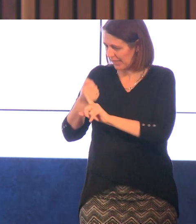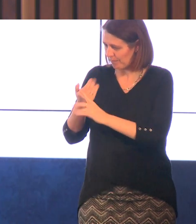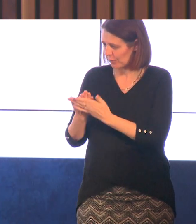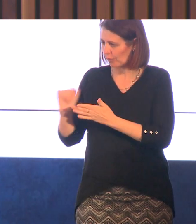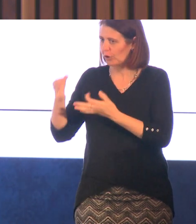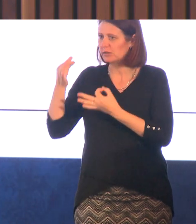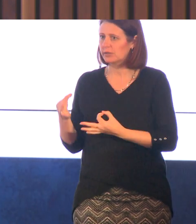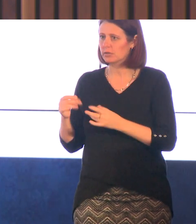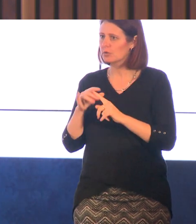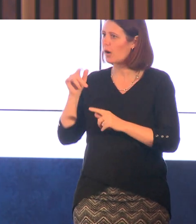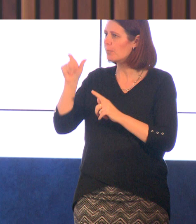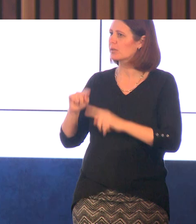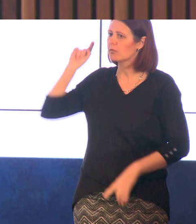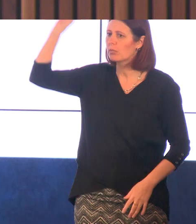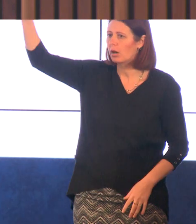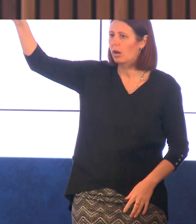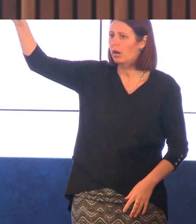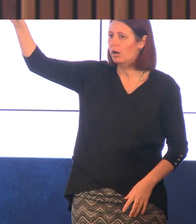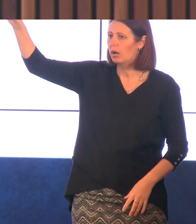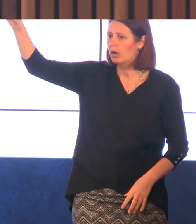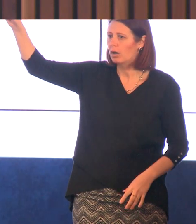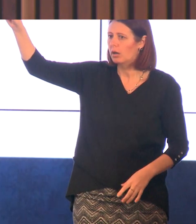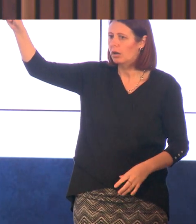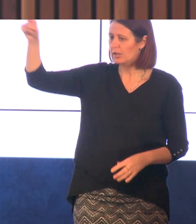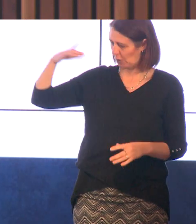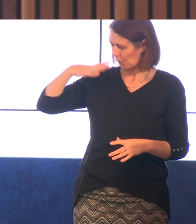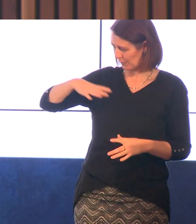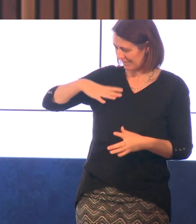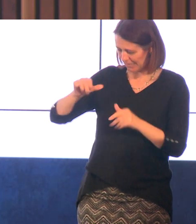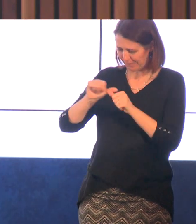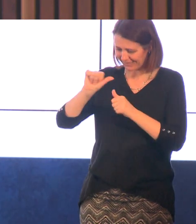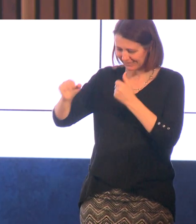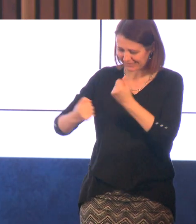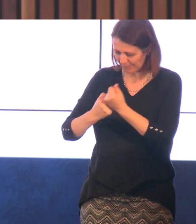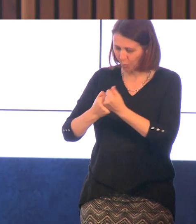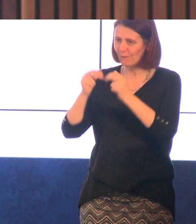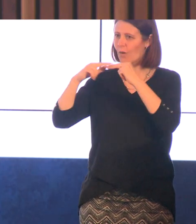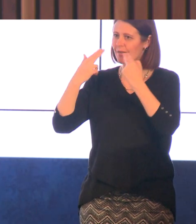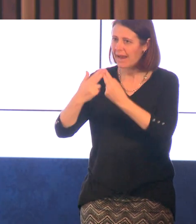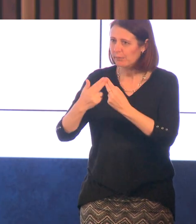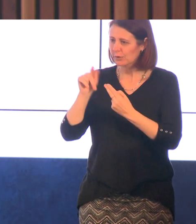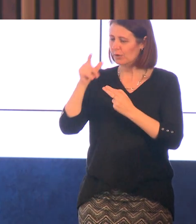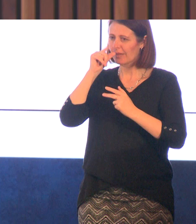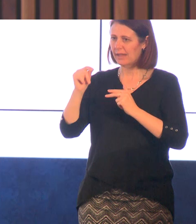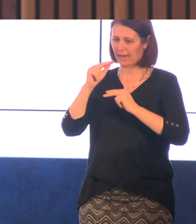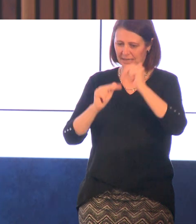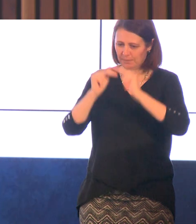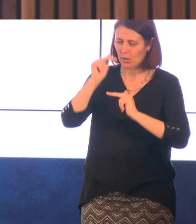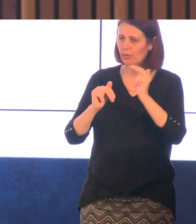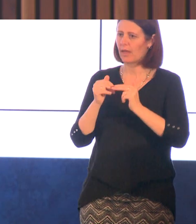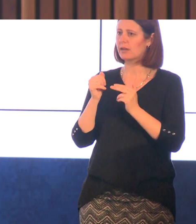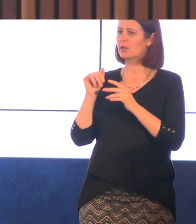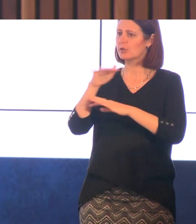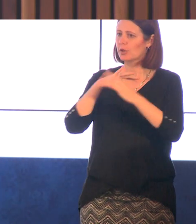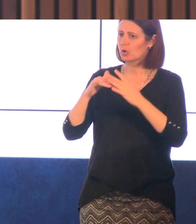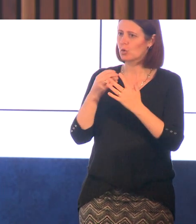those decisions. The eighth point is that we need much better support for families to build social capital and